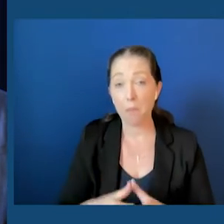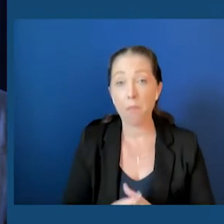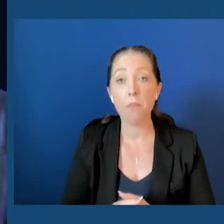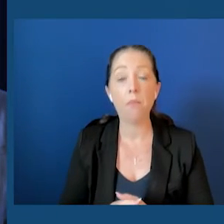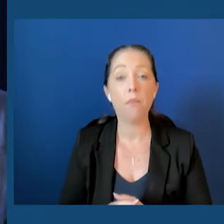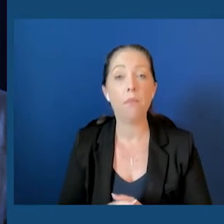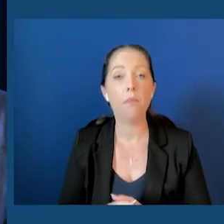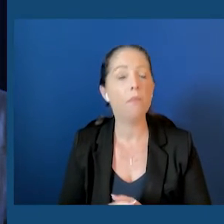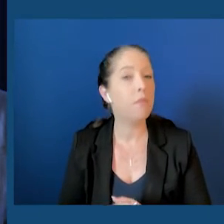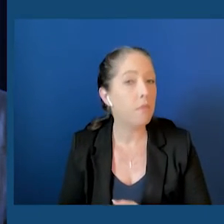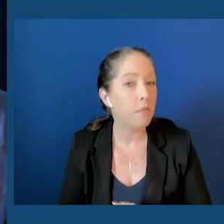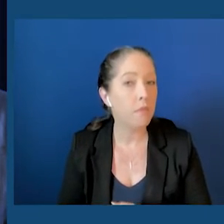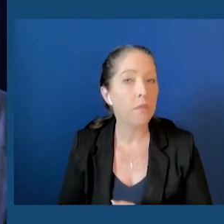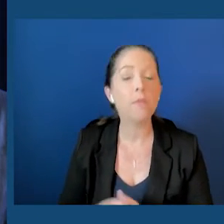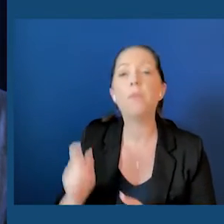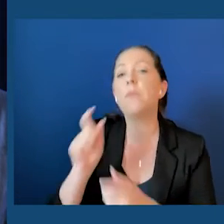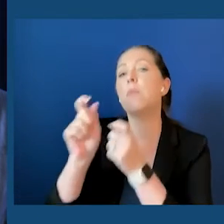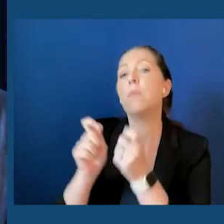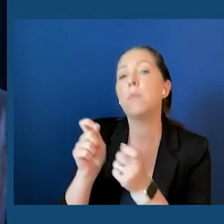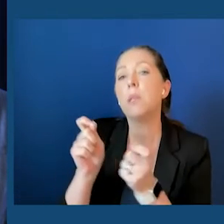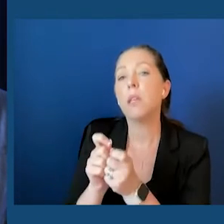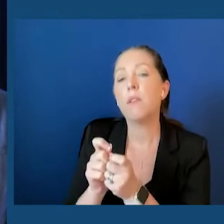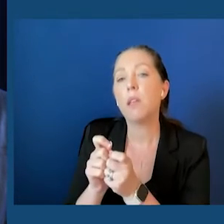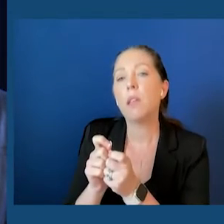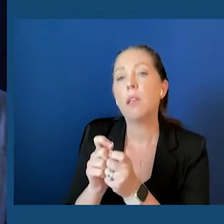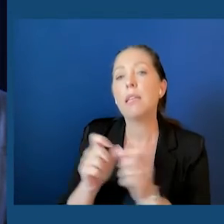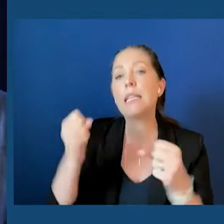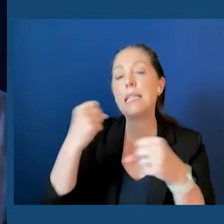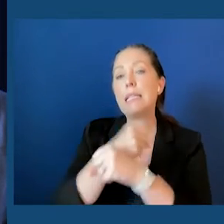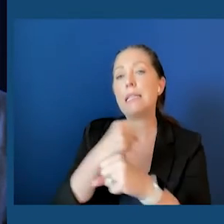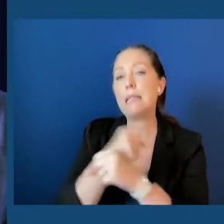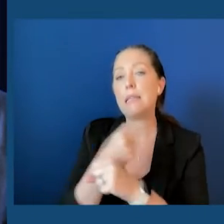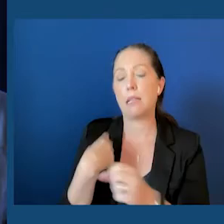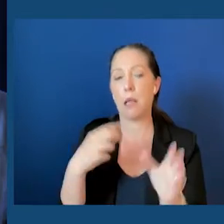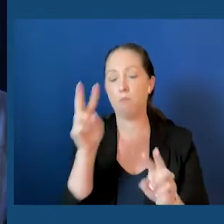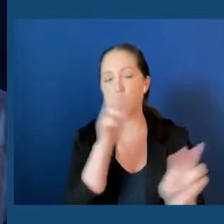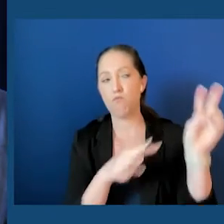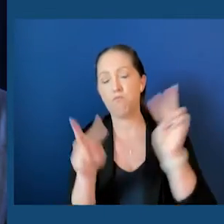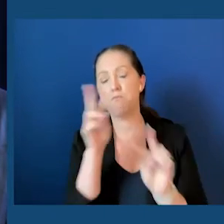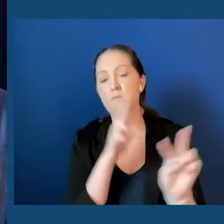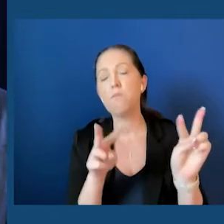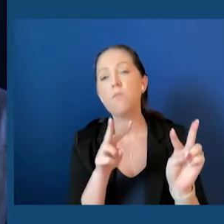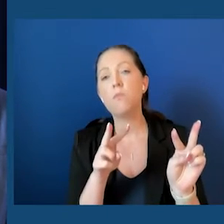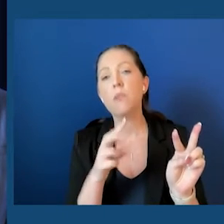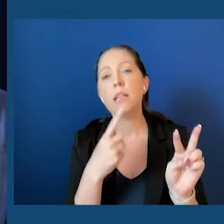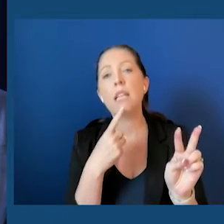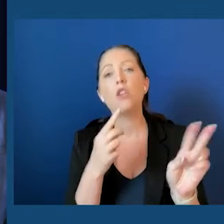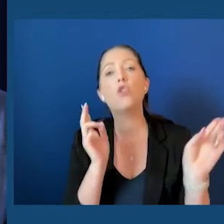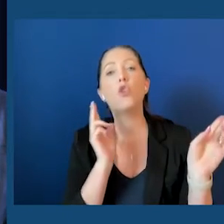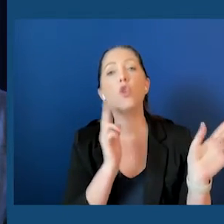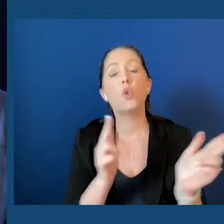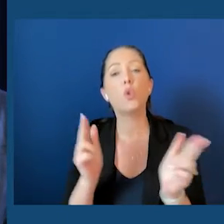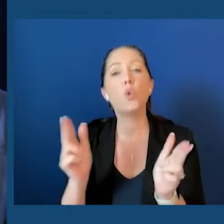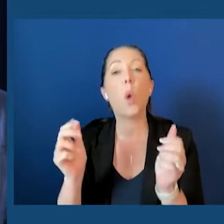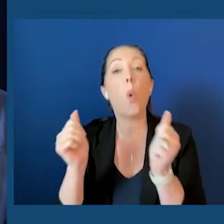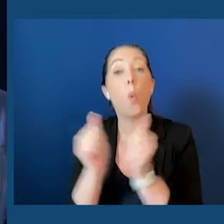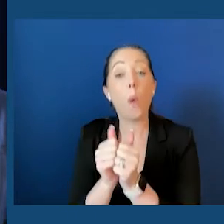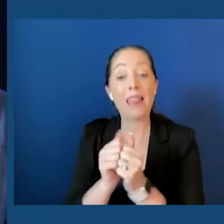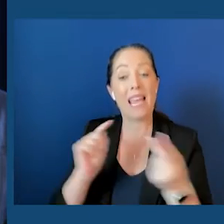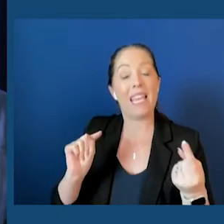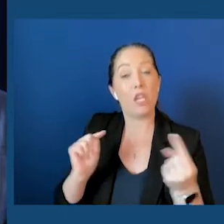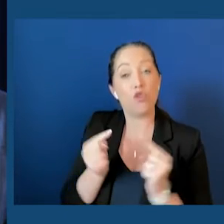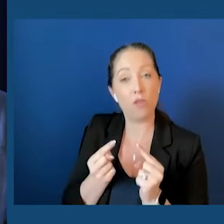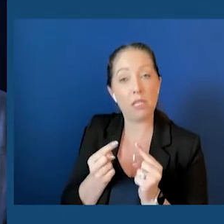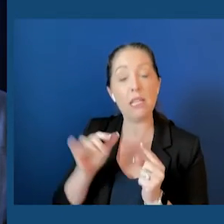John, specifically about these statistics that I'm looking at here, it said shooting incidents with injury. Does that involve